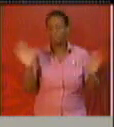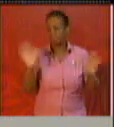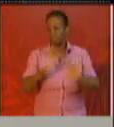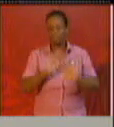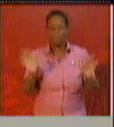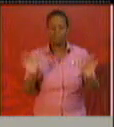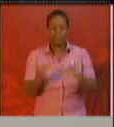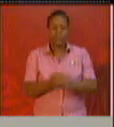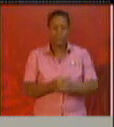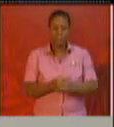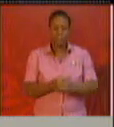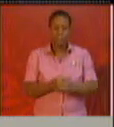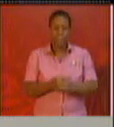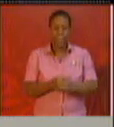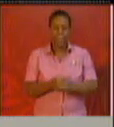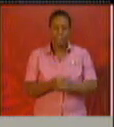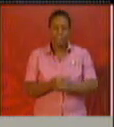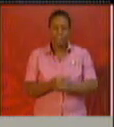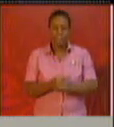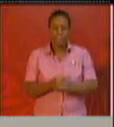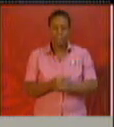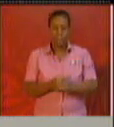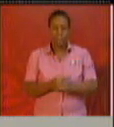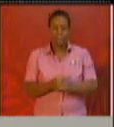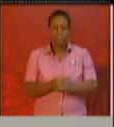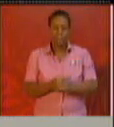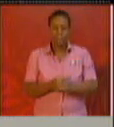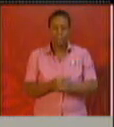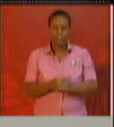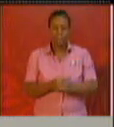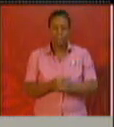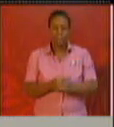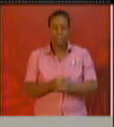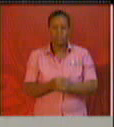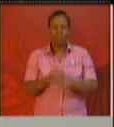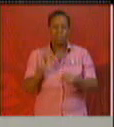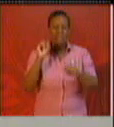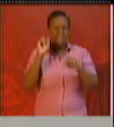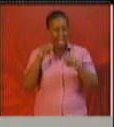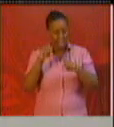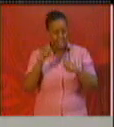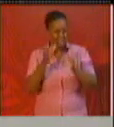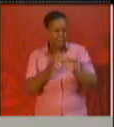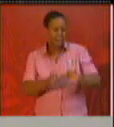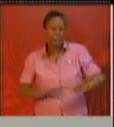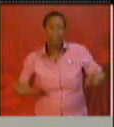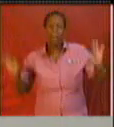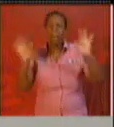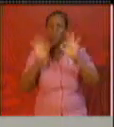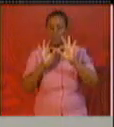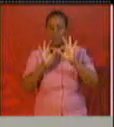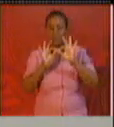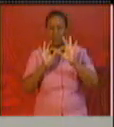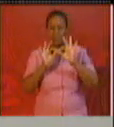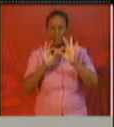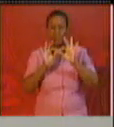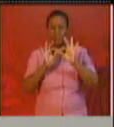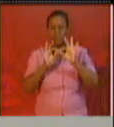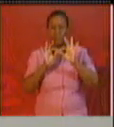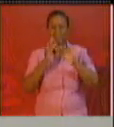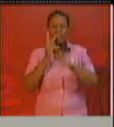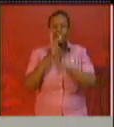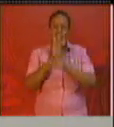hydration while entertaining friends and family would be the